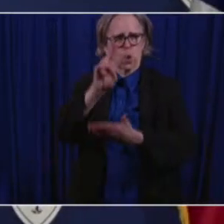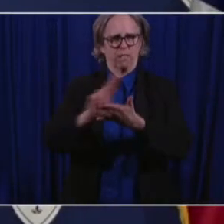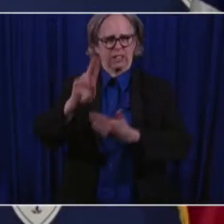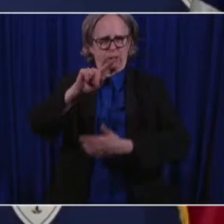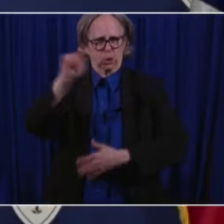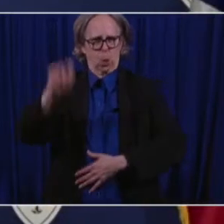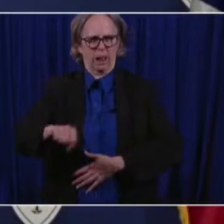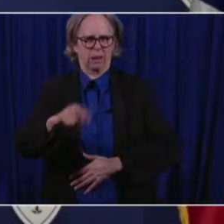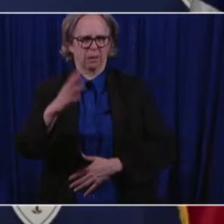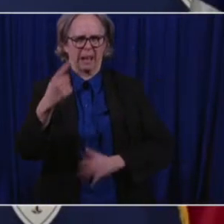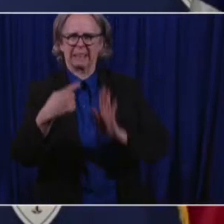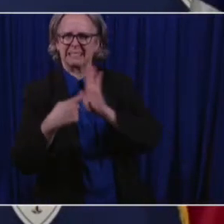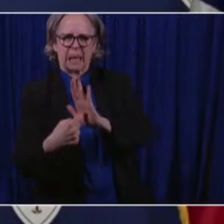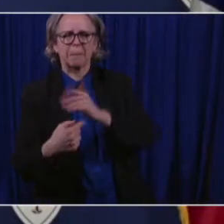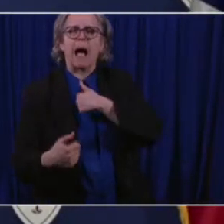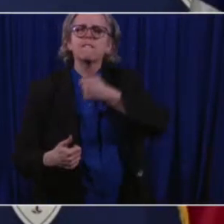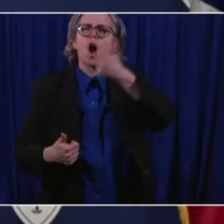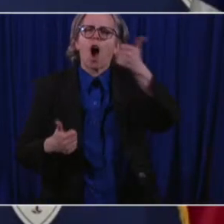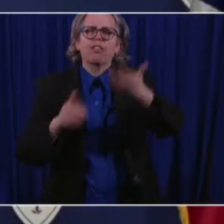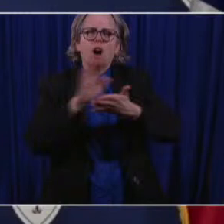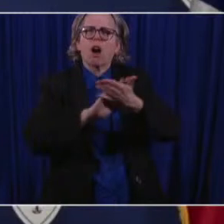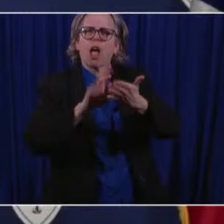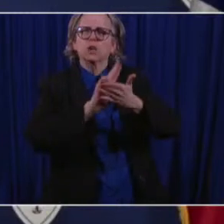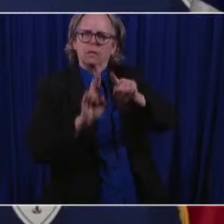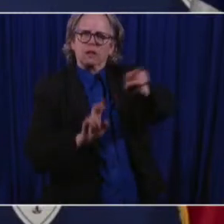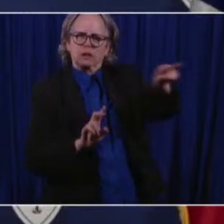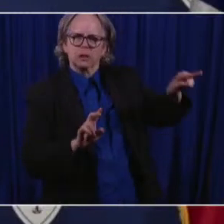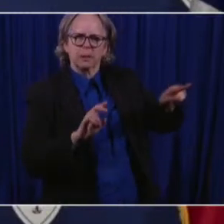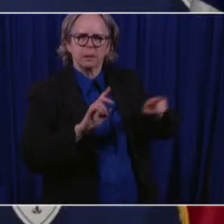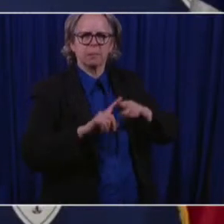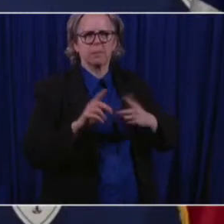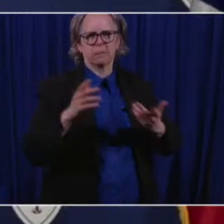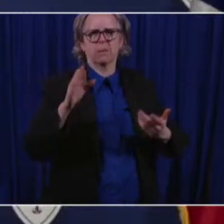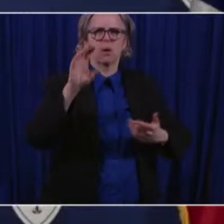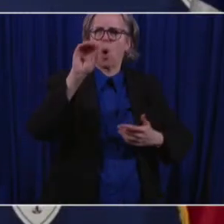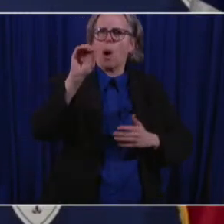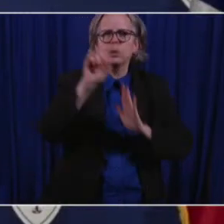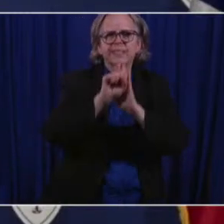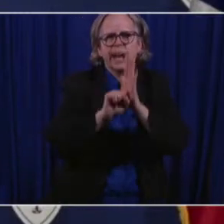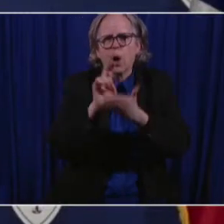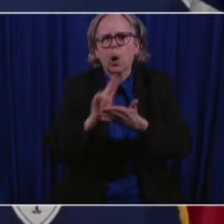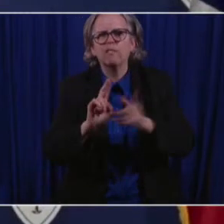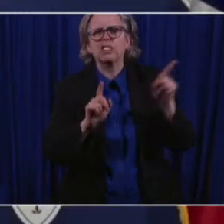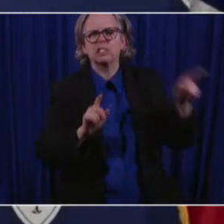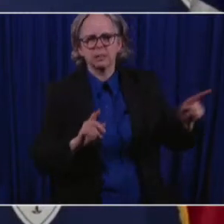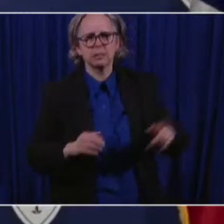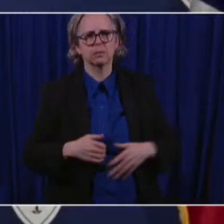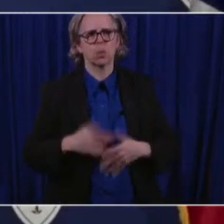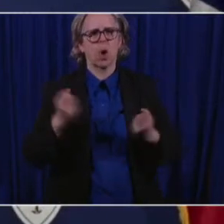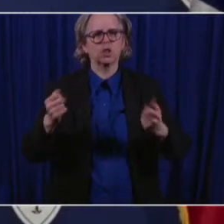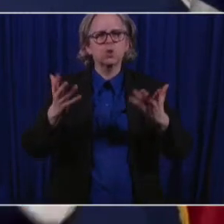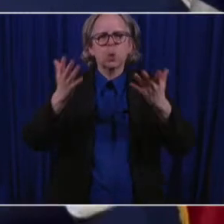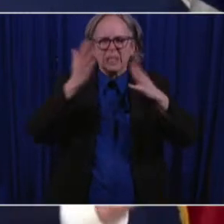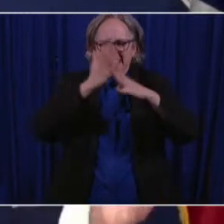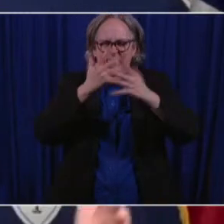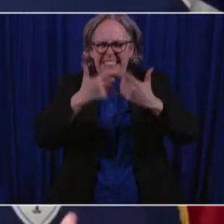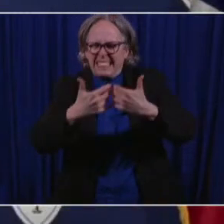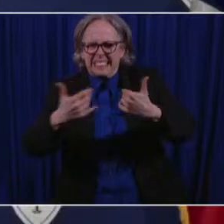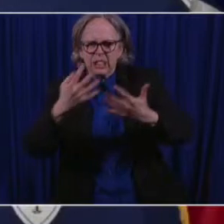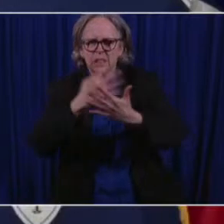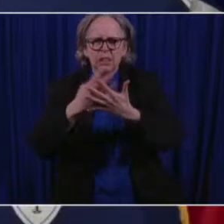their students. Ohio State, I believe, was doing this. Their students who live close versus their students who